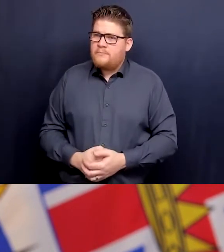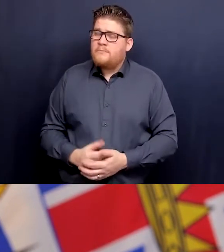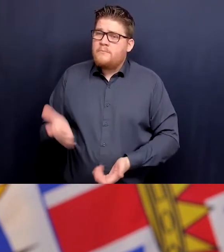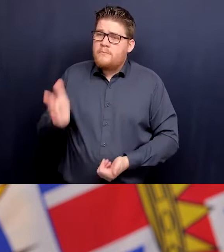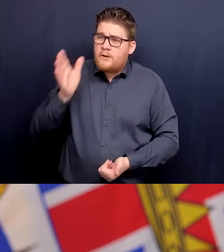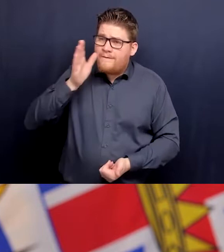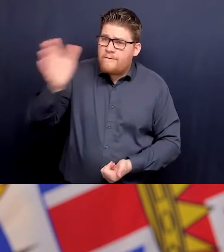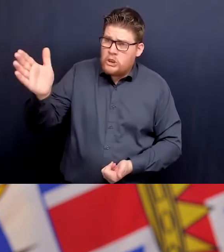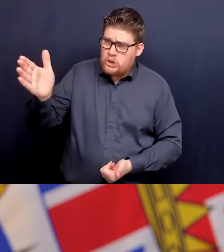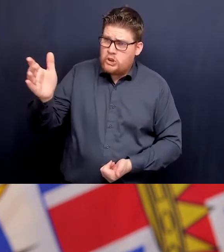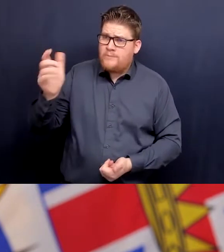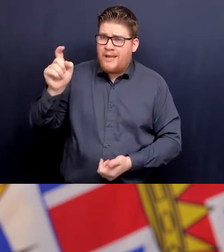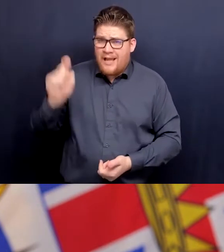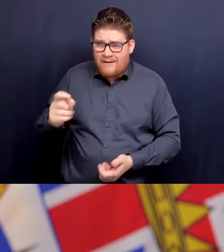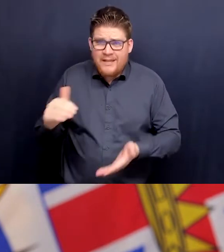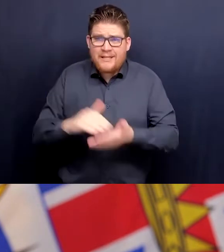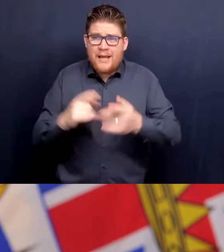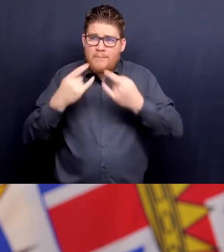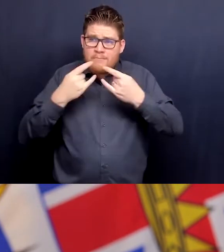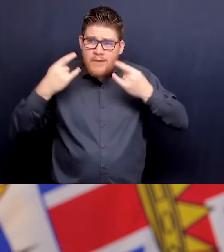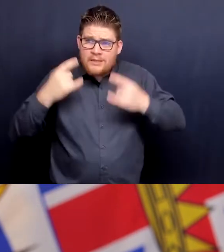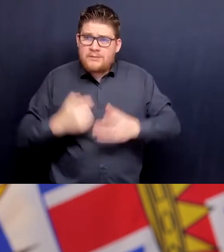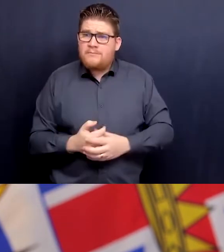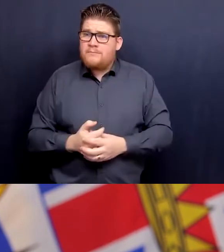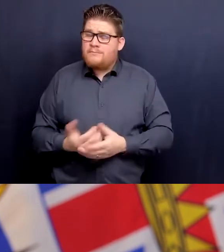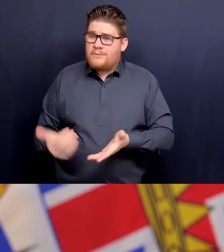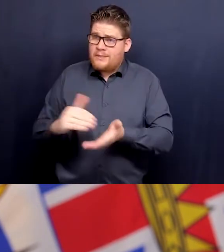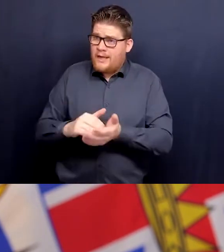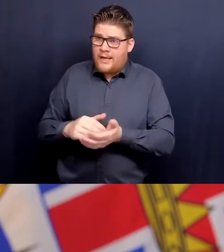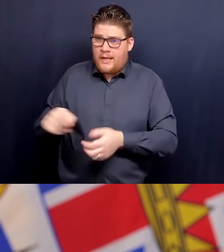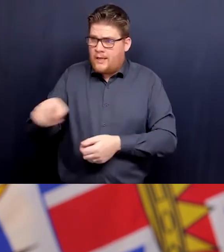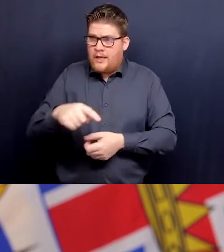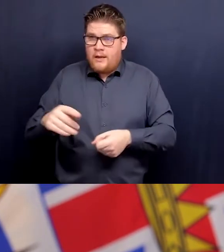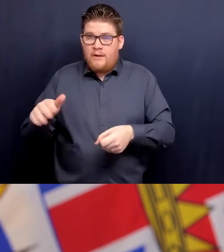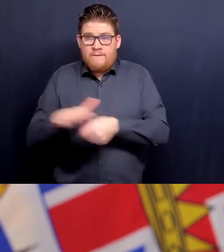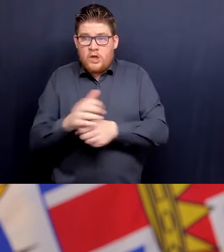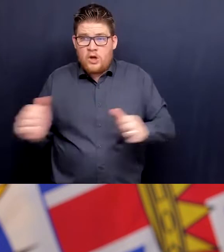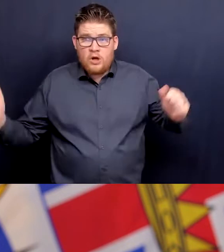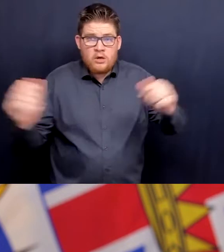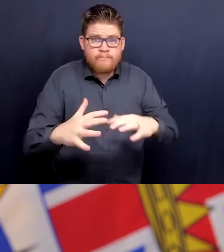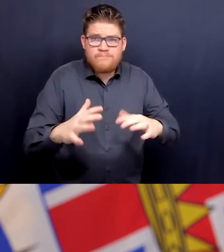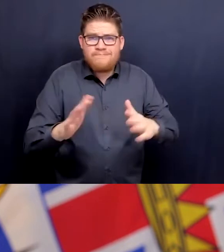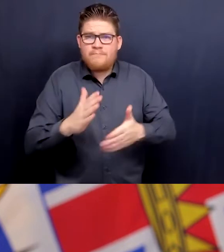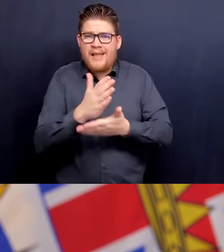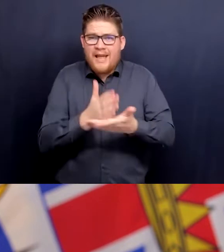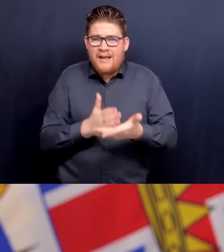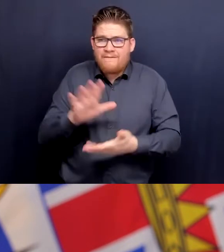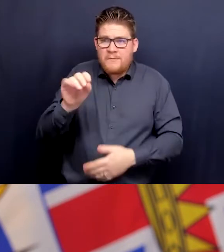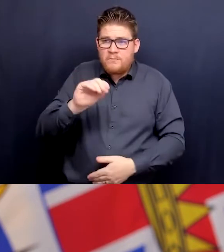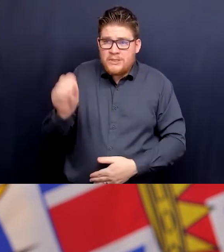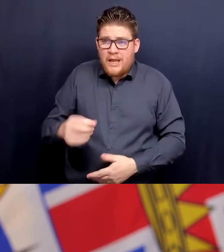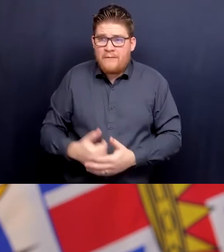limits. Could you foresee the vaccine card being brought back if things change? And also, do you expect a jump